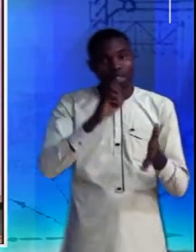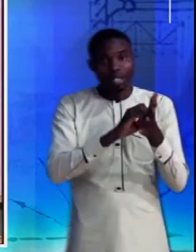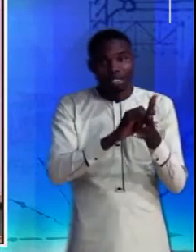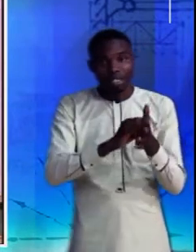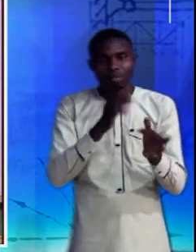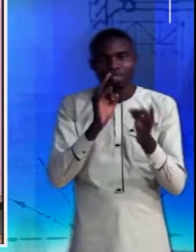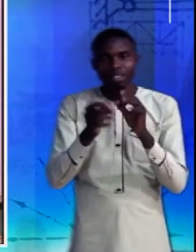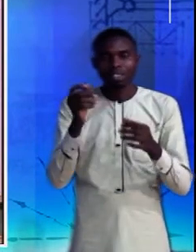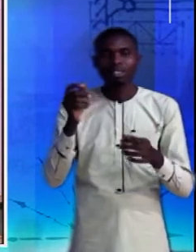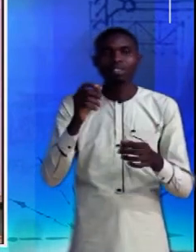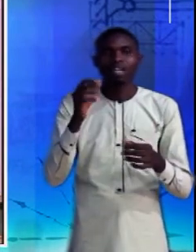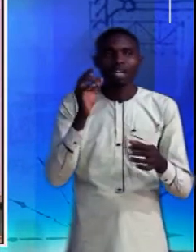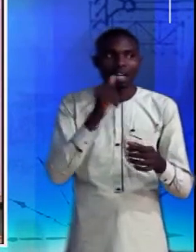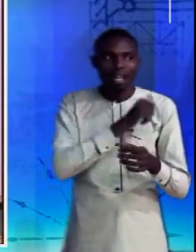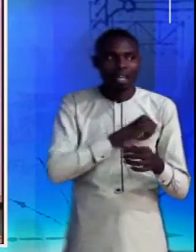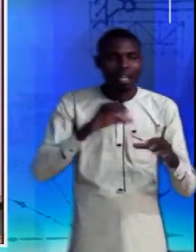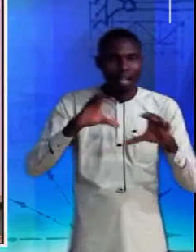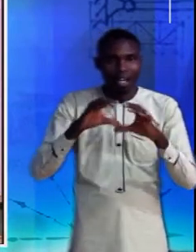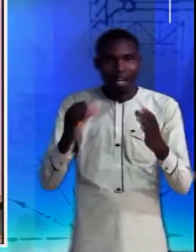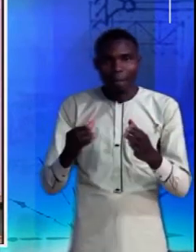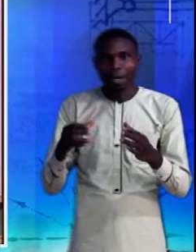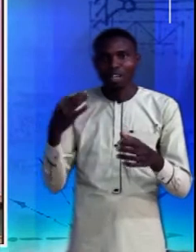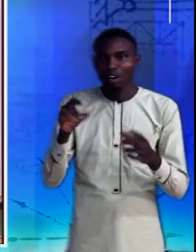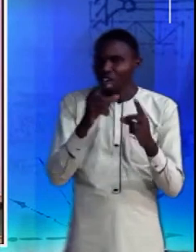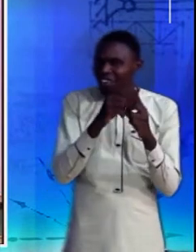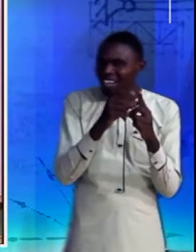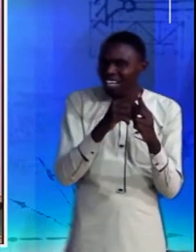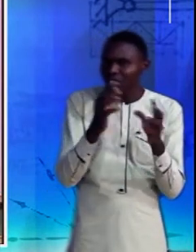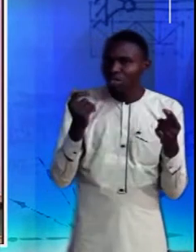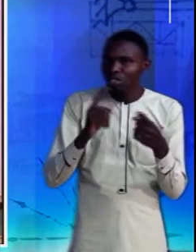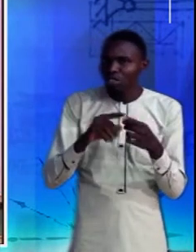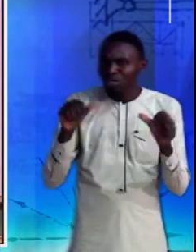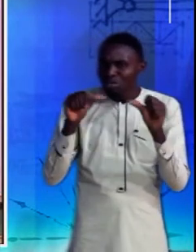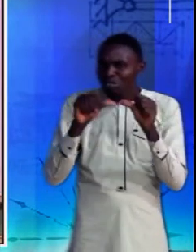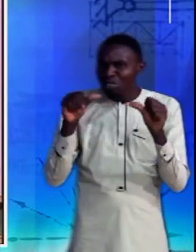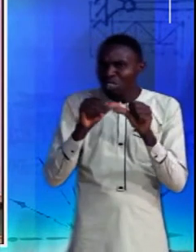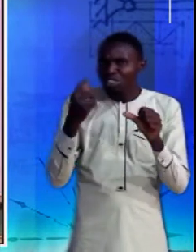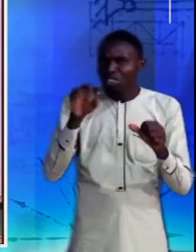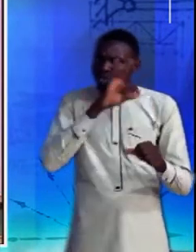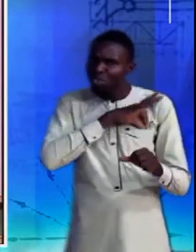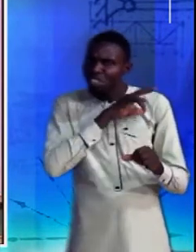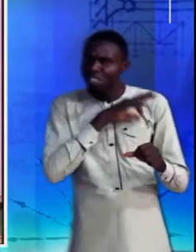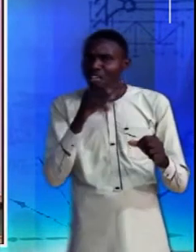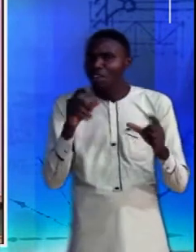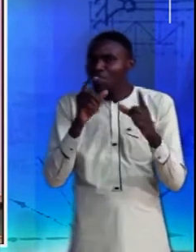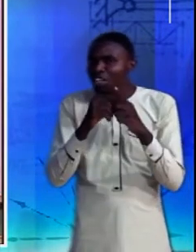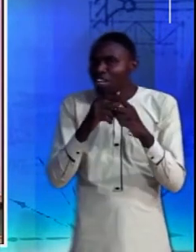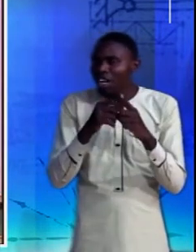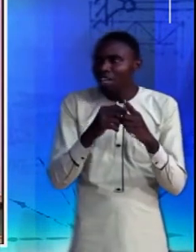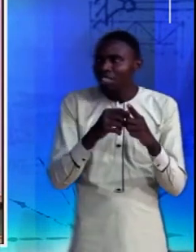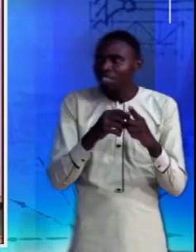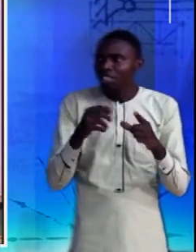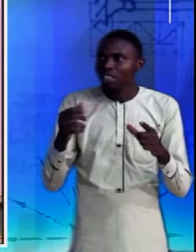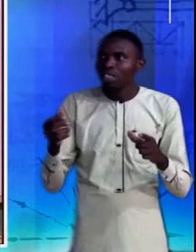of S, while a minute have a symbol of M, an hour have a symbol